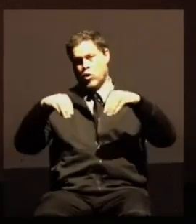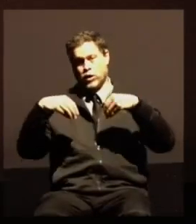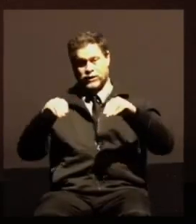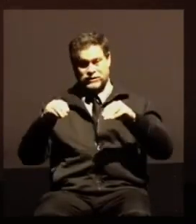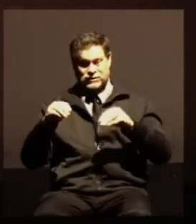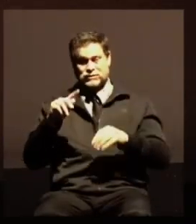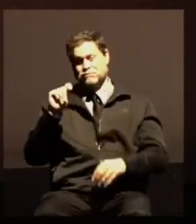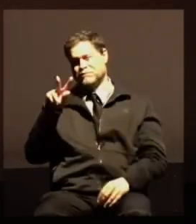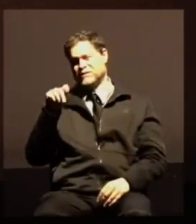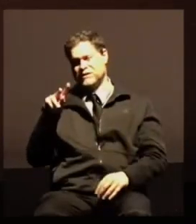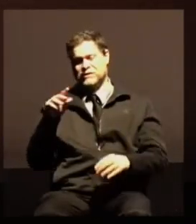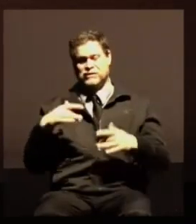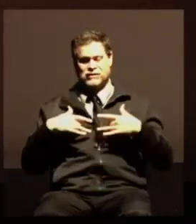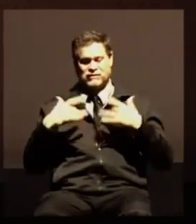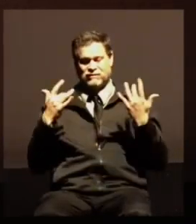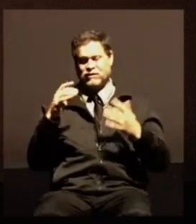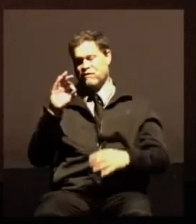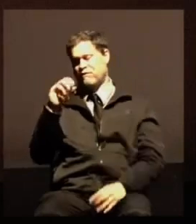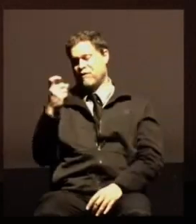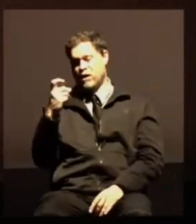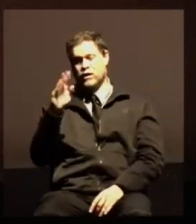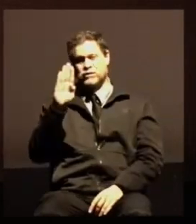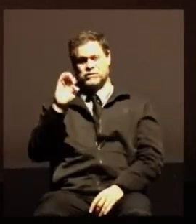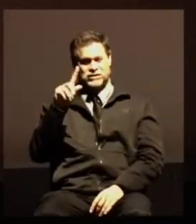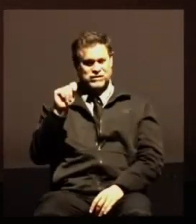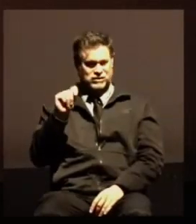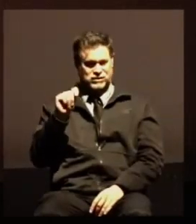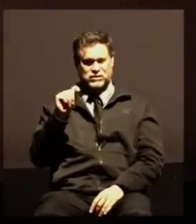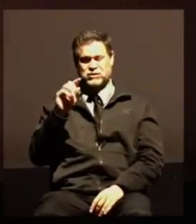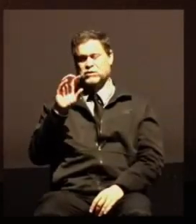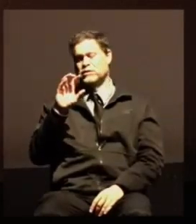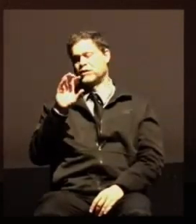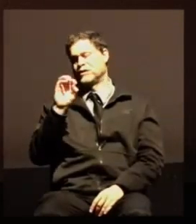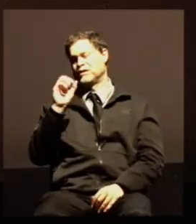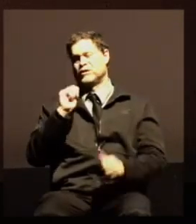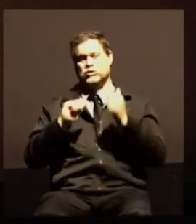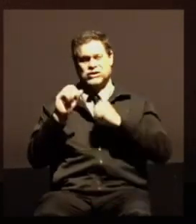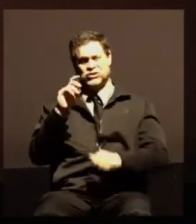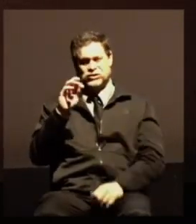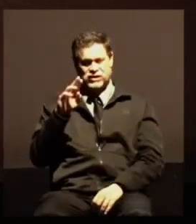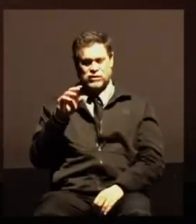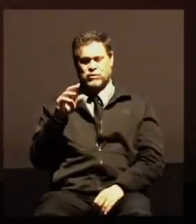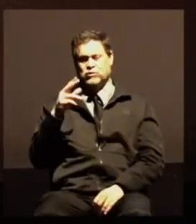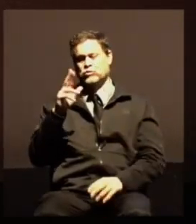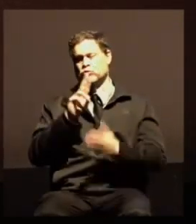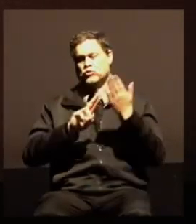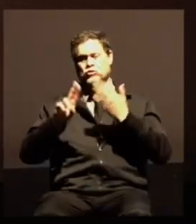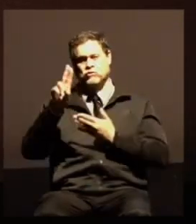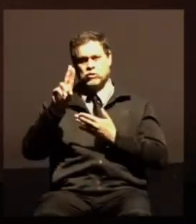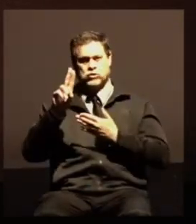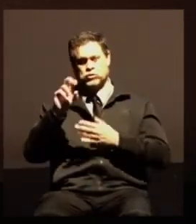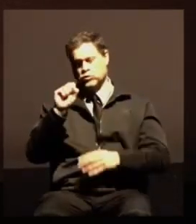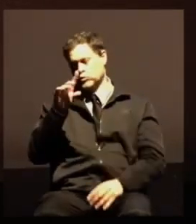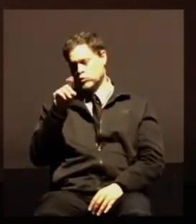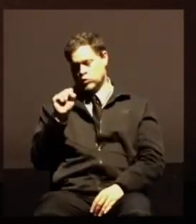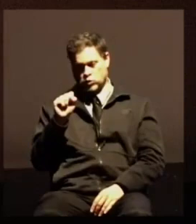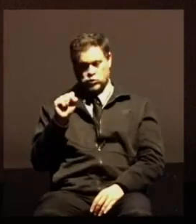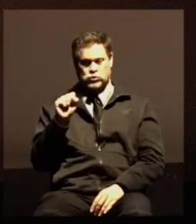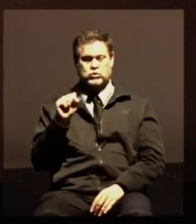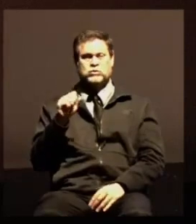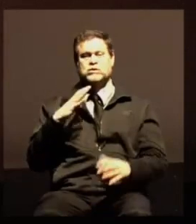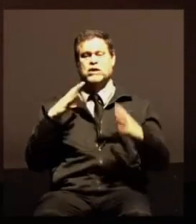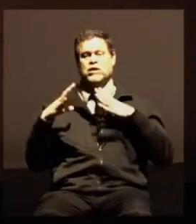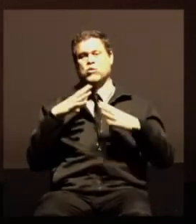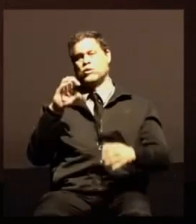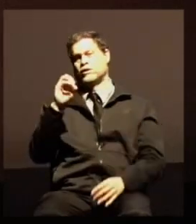companies such as Fox Networks, BET, Crutch Entertainment, Universal Studios, Hollywood, American Express. My brand